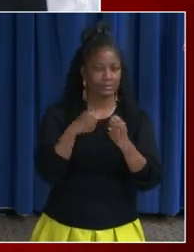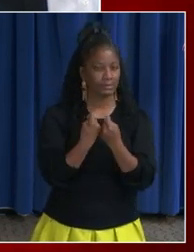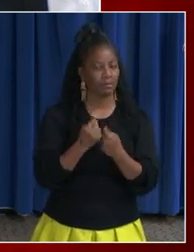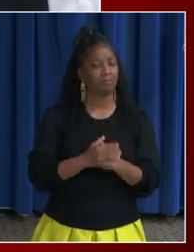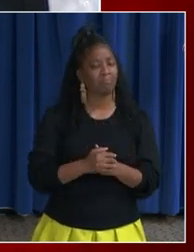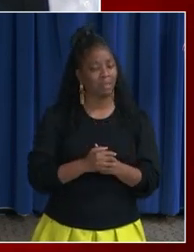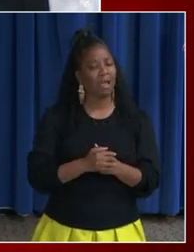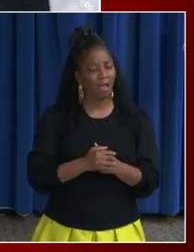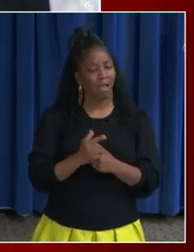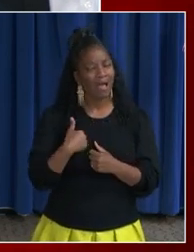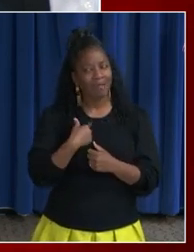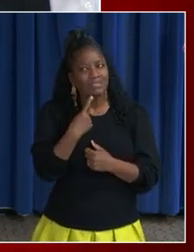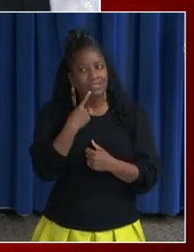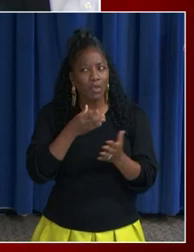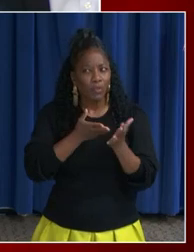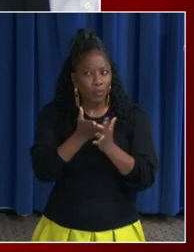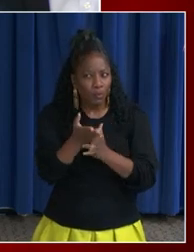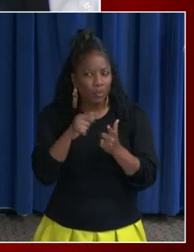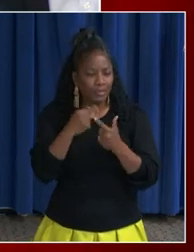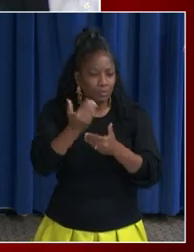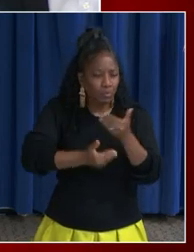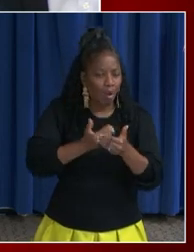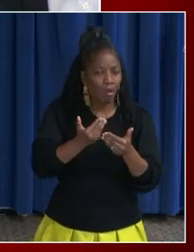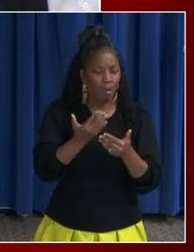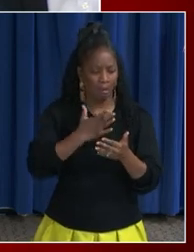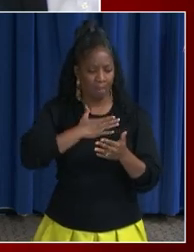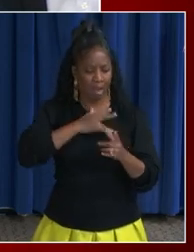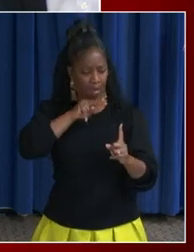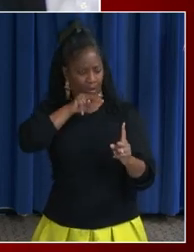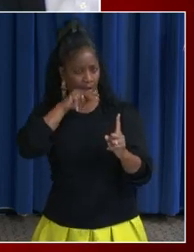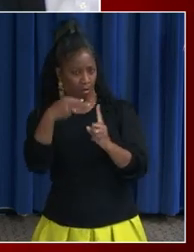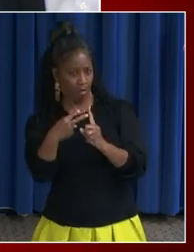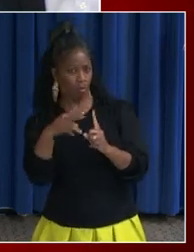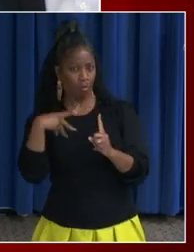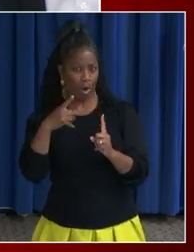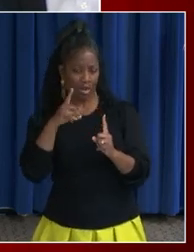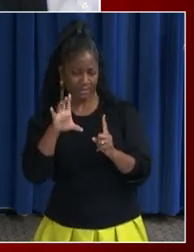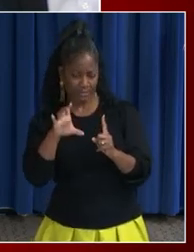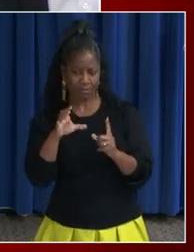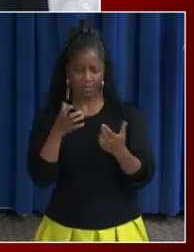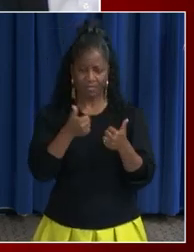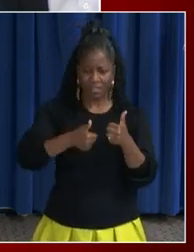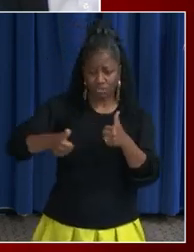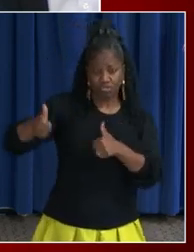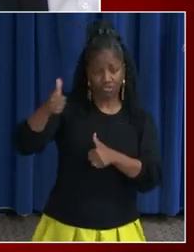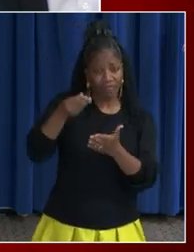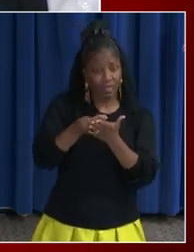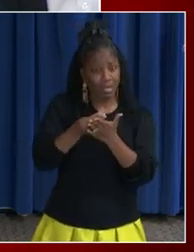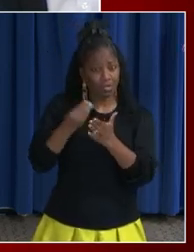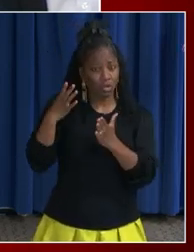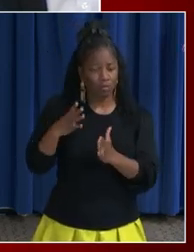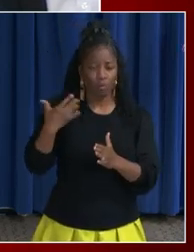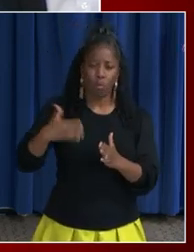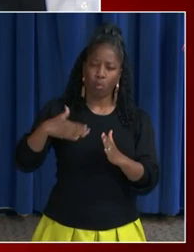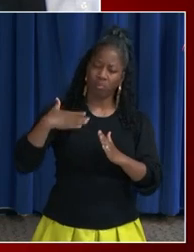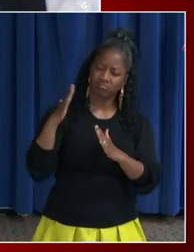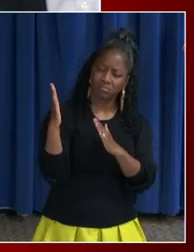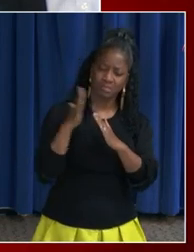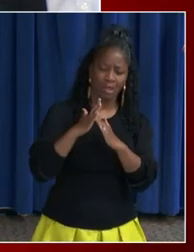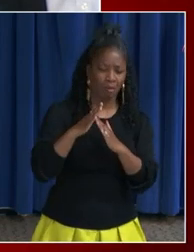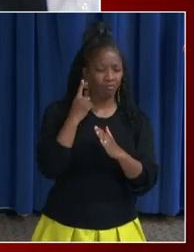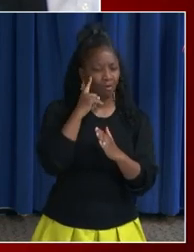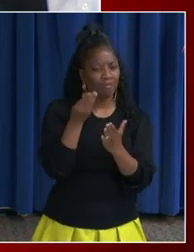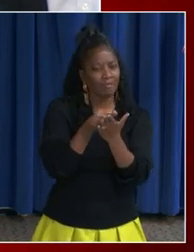process, I view the District of Columbia Chief Financial Officer as the pinnacle of the public finance profession here in the